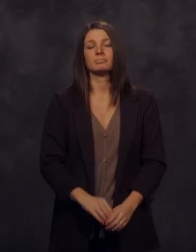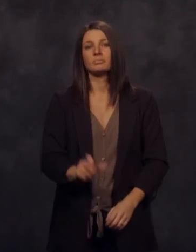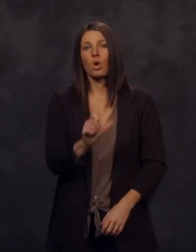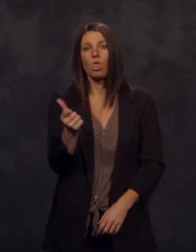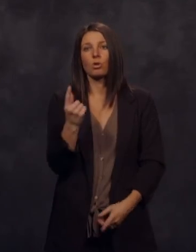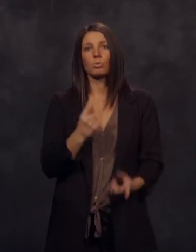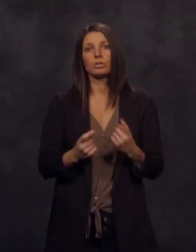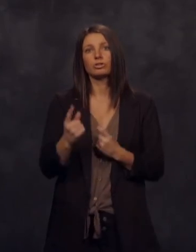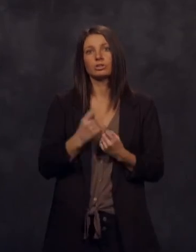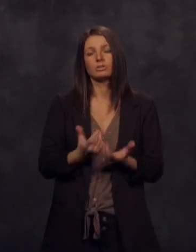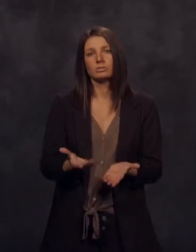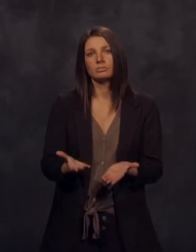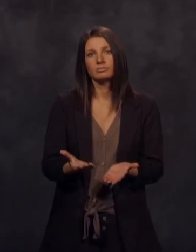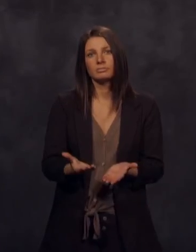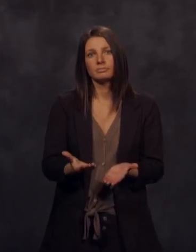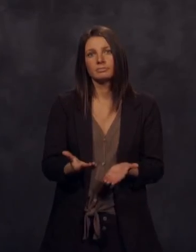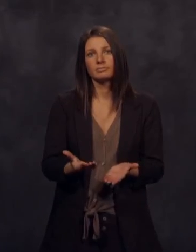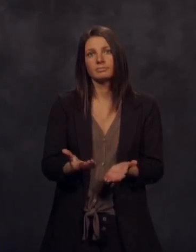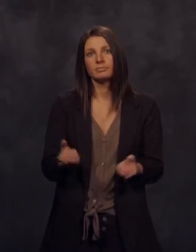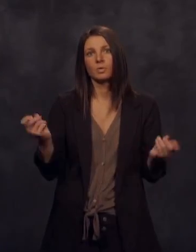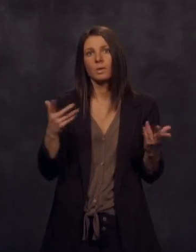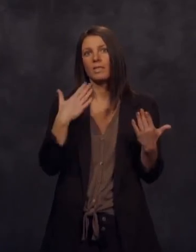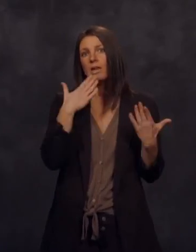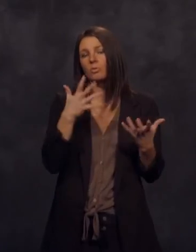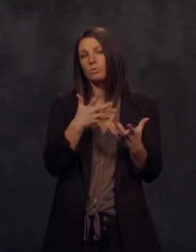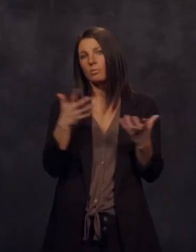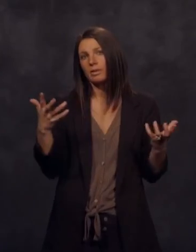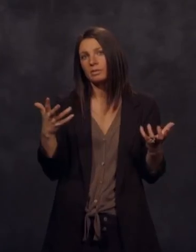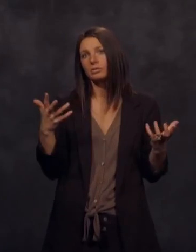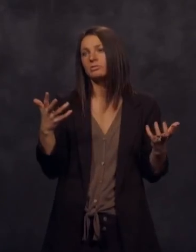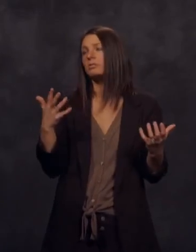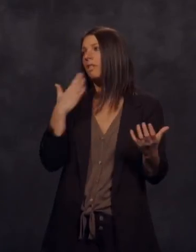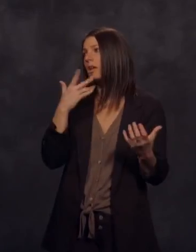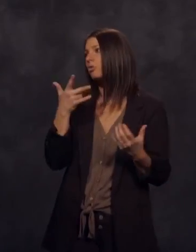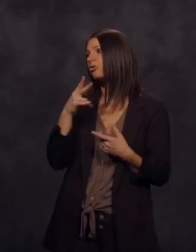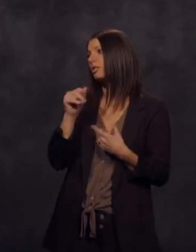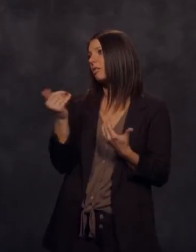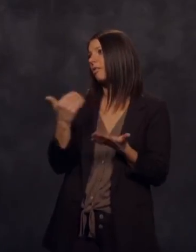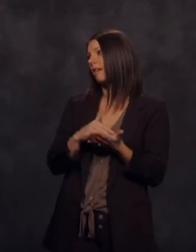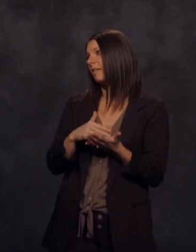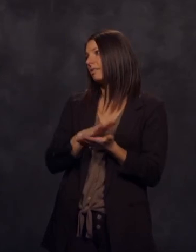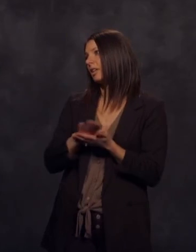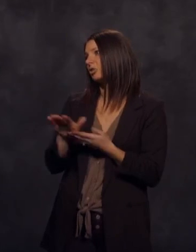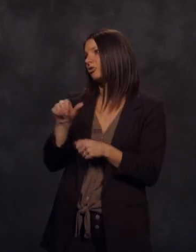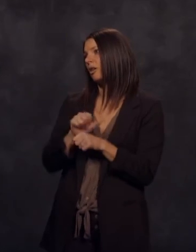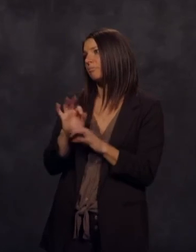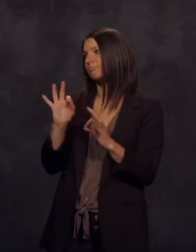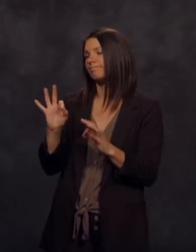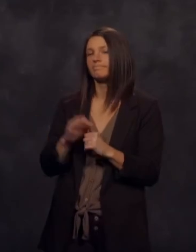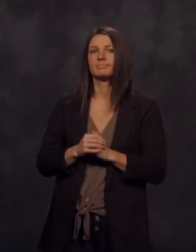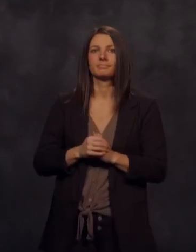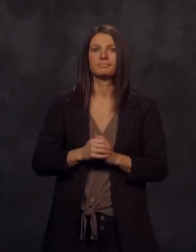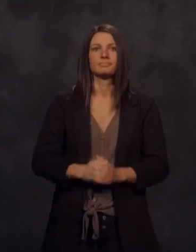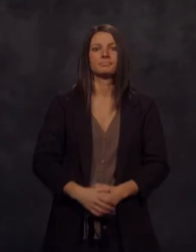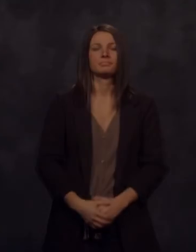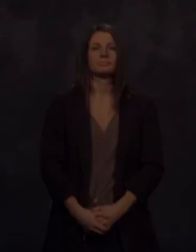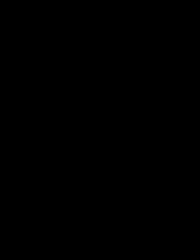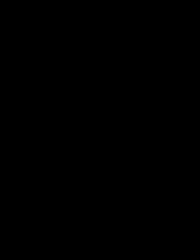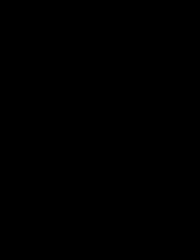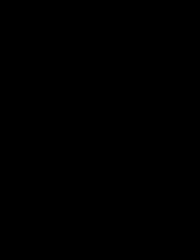Anything else? Okay, thank you very much. Gina, thank you again. Nice job. Thank you. Thank you, everyone.